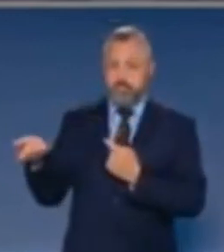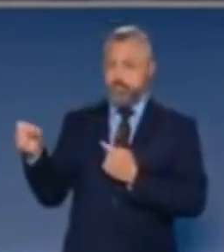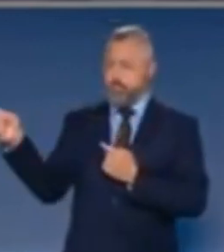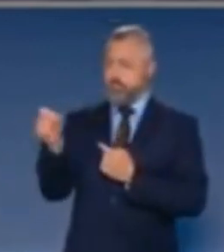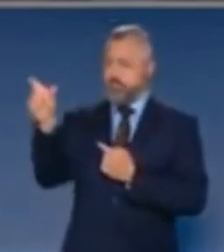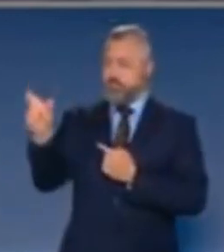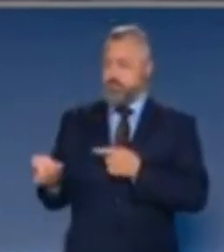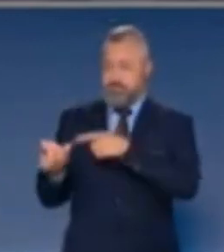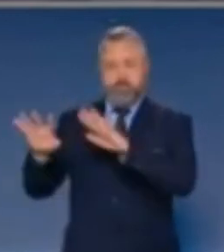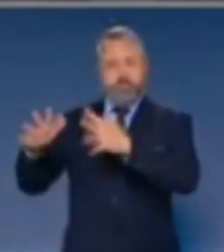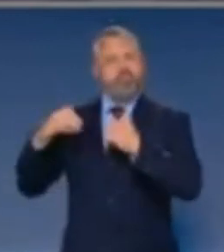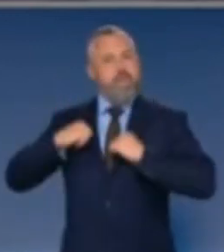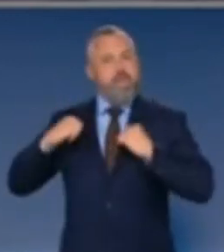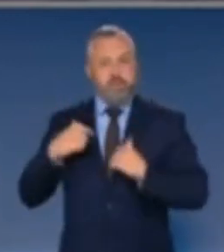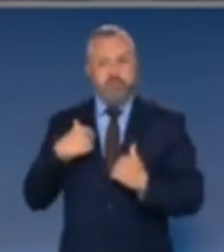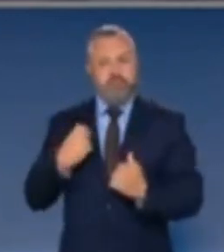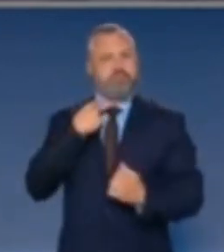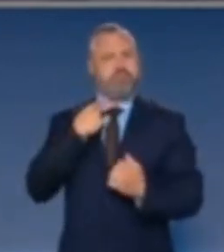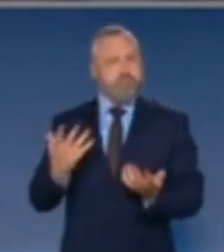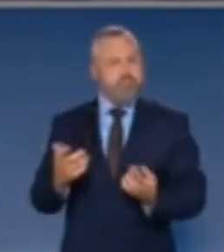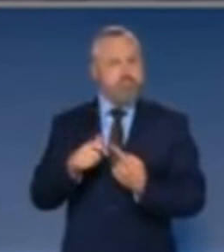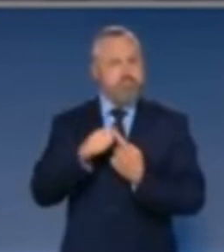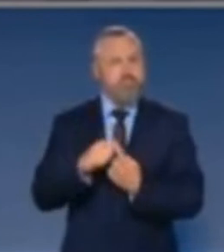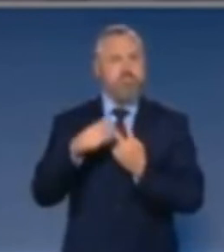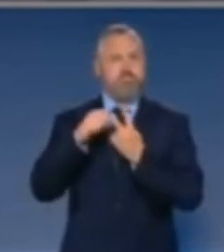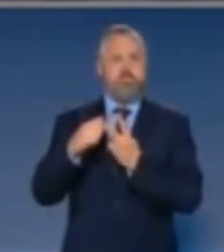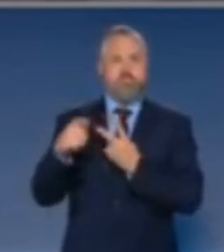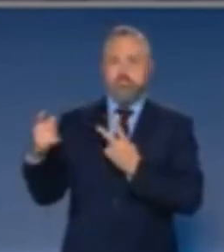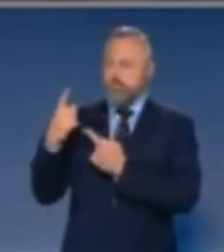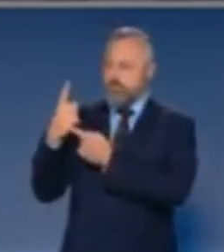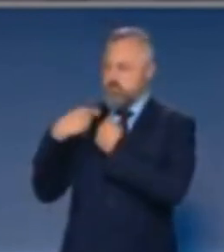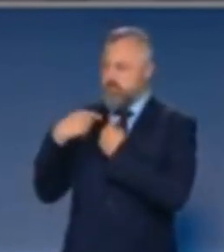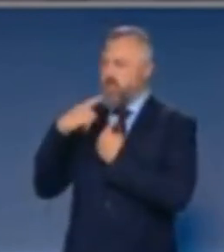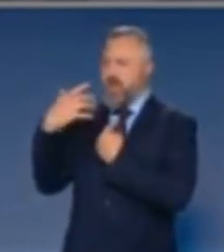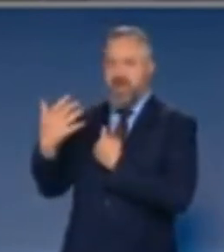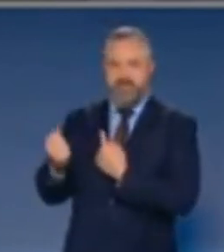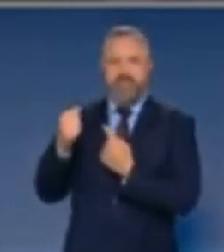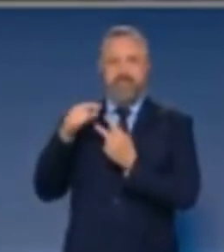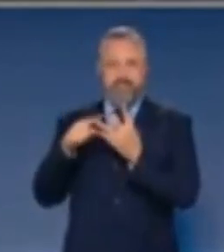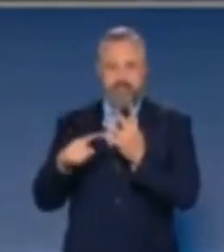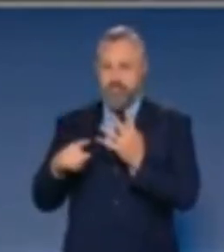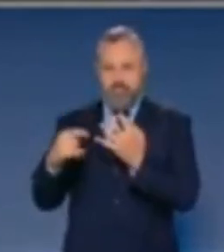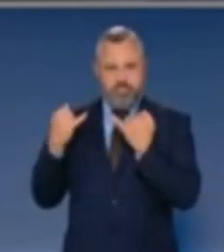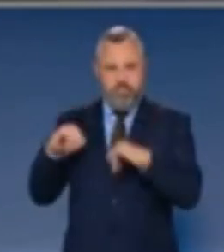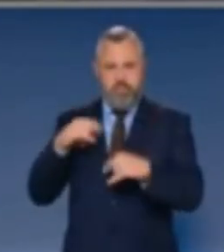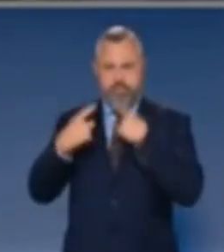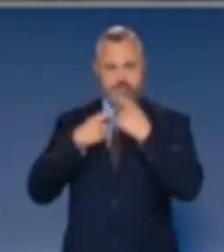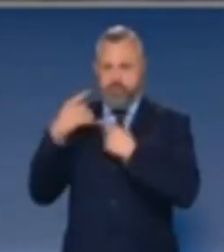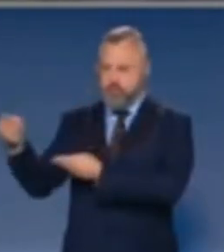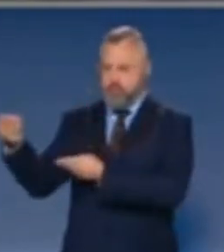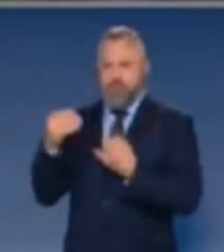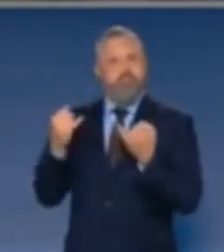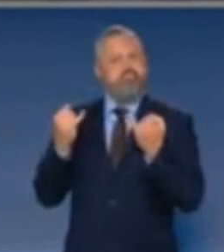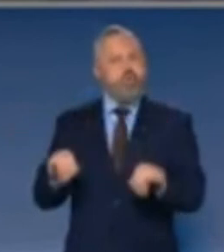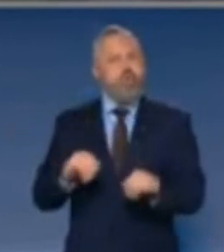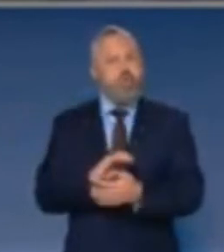the clearly false information. And that was false information made